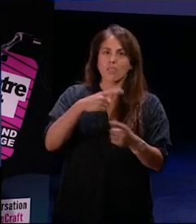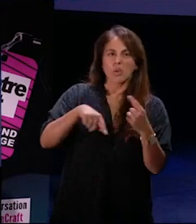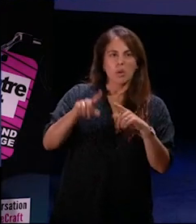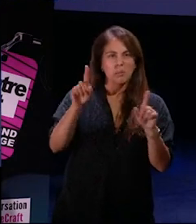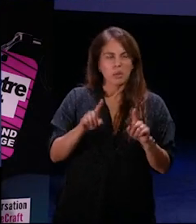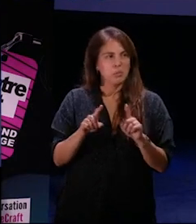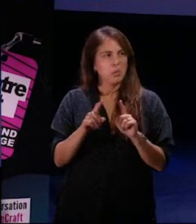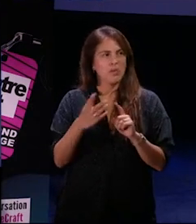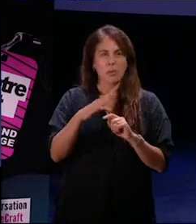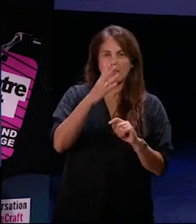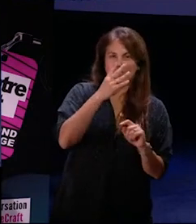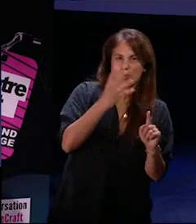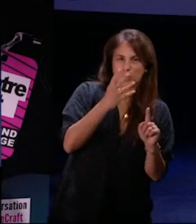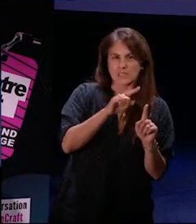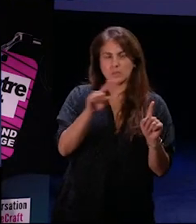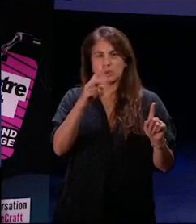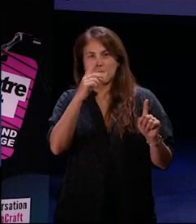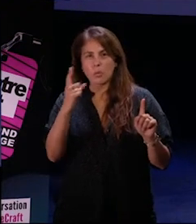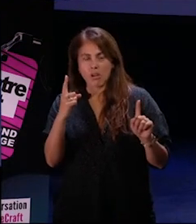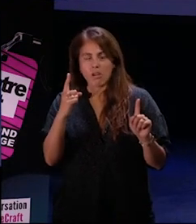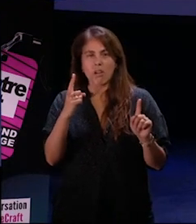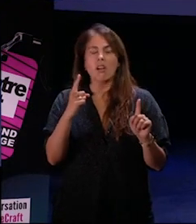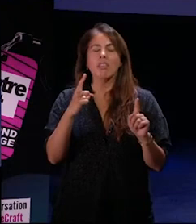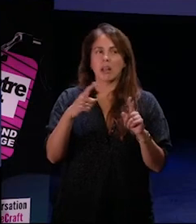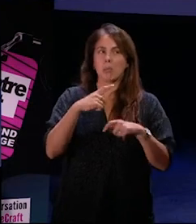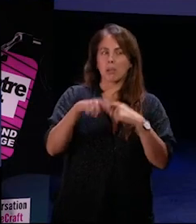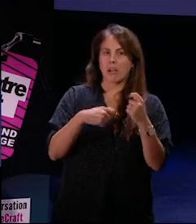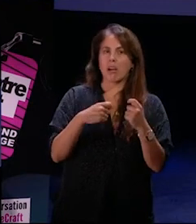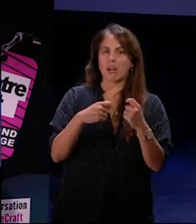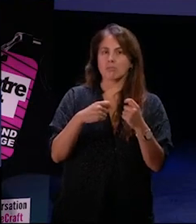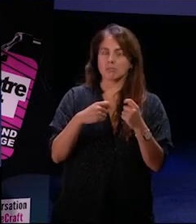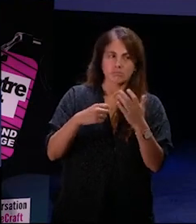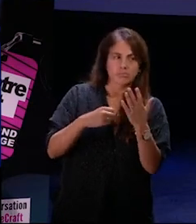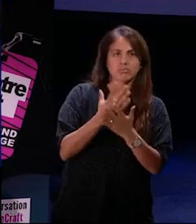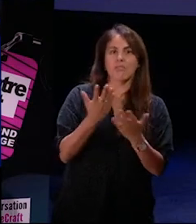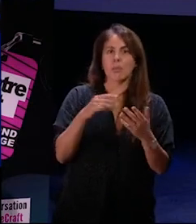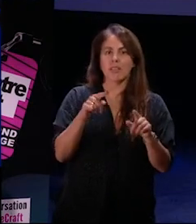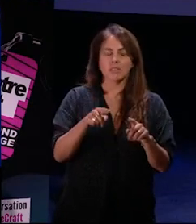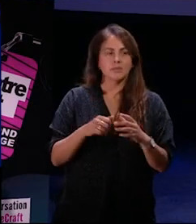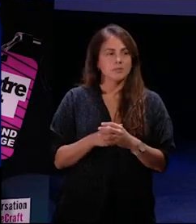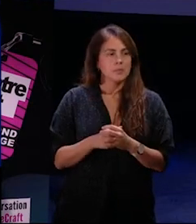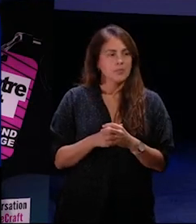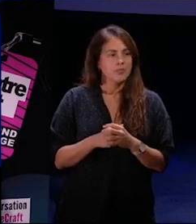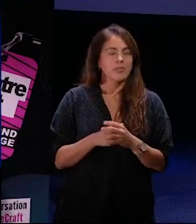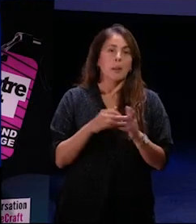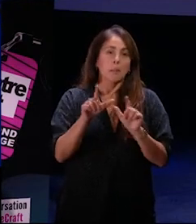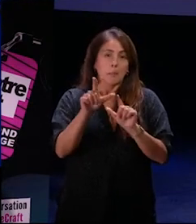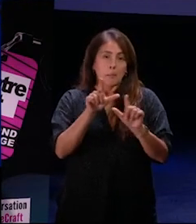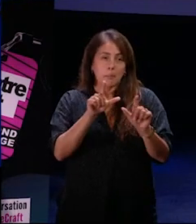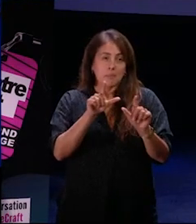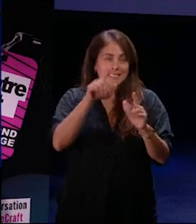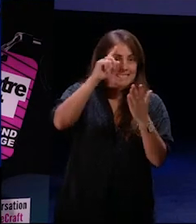say, 14 to 21, and then it evolved from that. In terms of choosing the